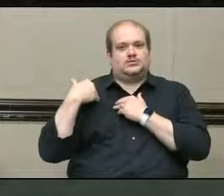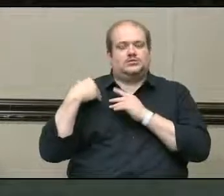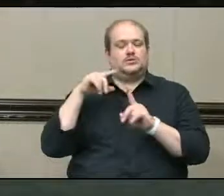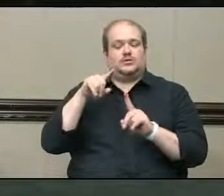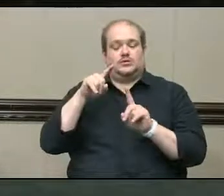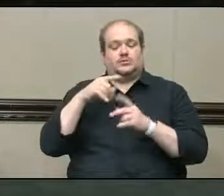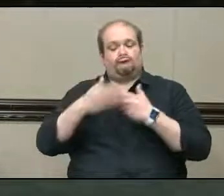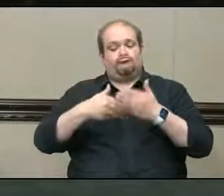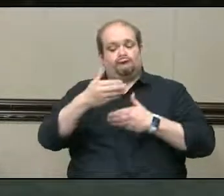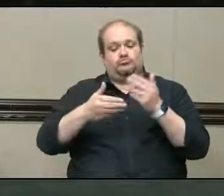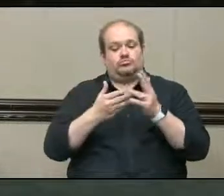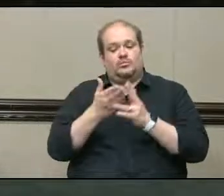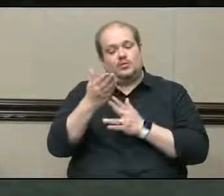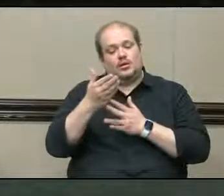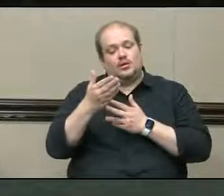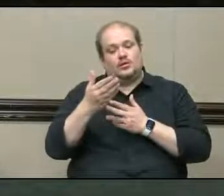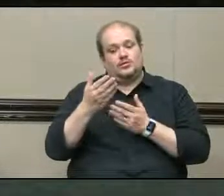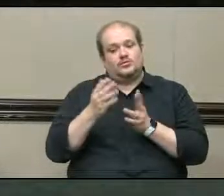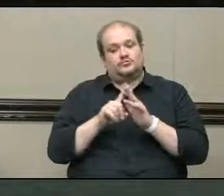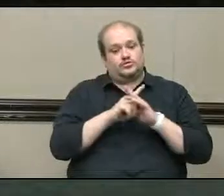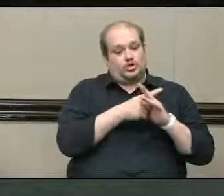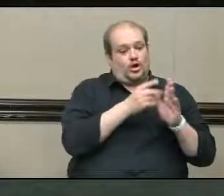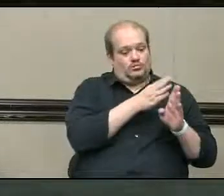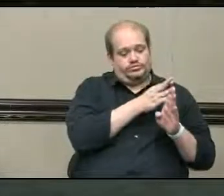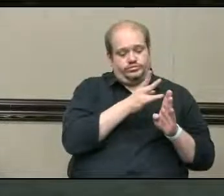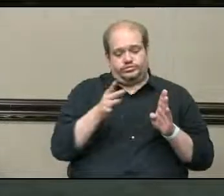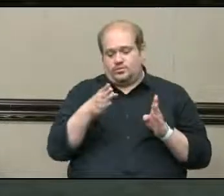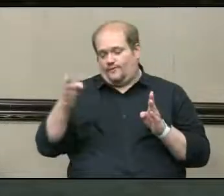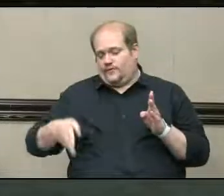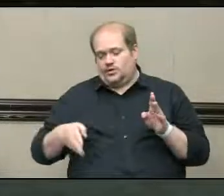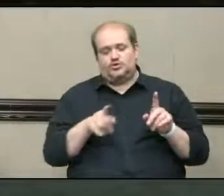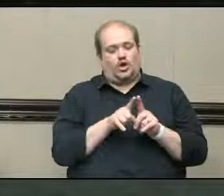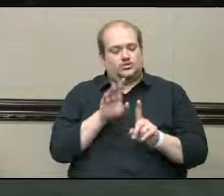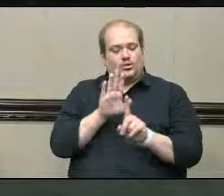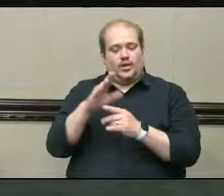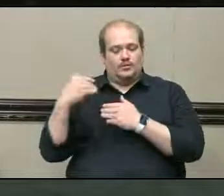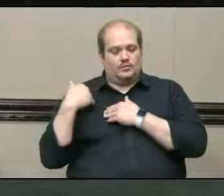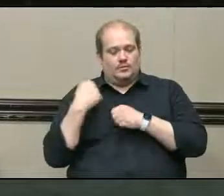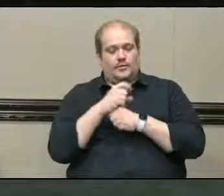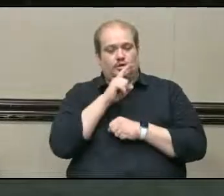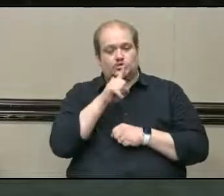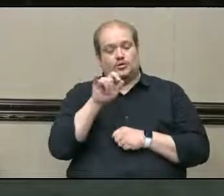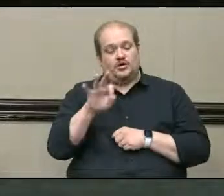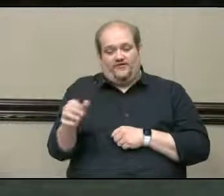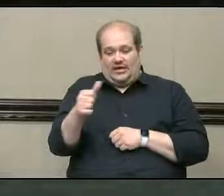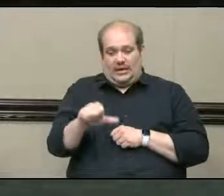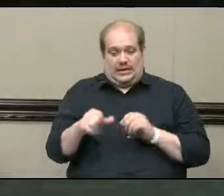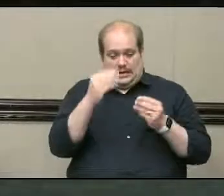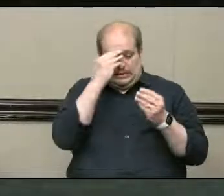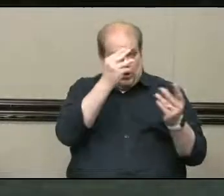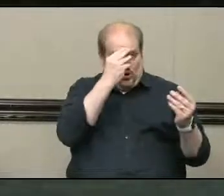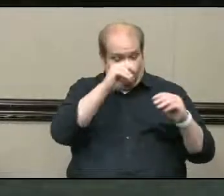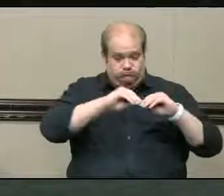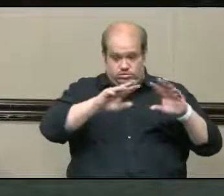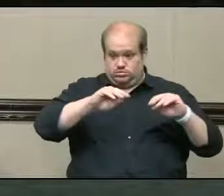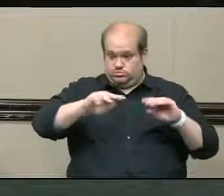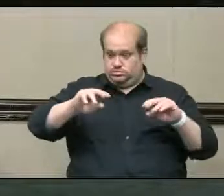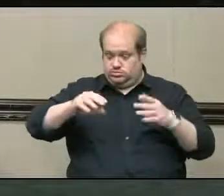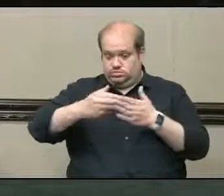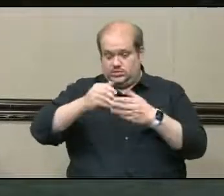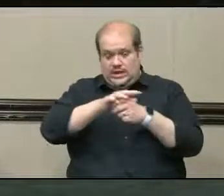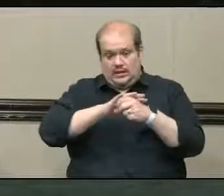to go through this process from start to finish. It is also their responsibility to make sure that if there's any notifications to go out to the